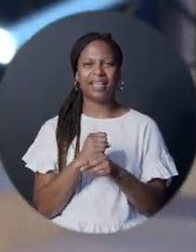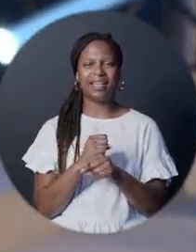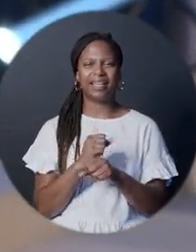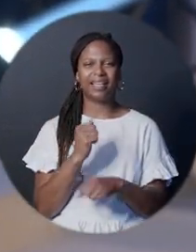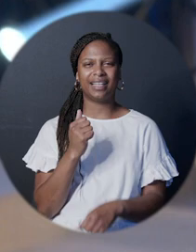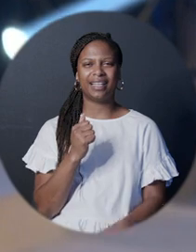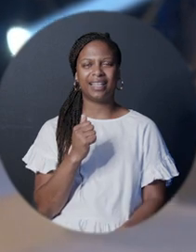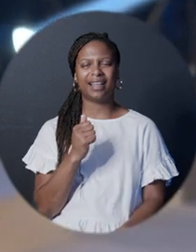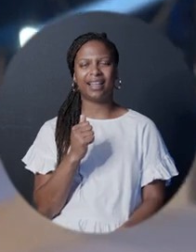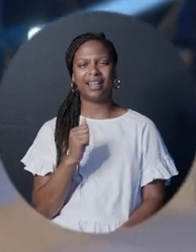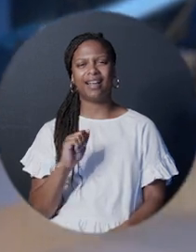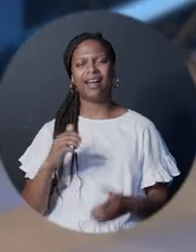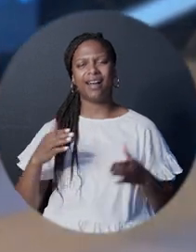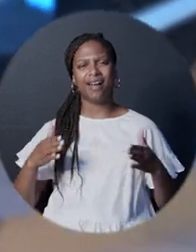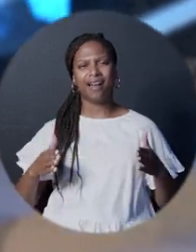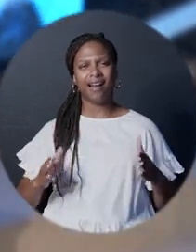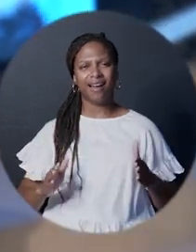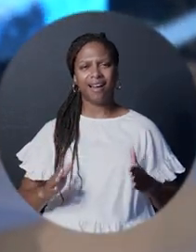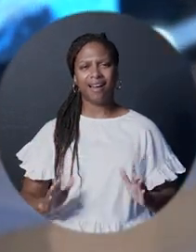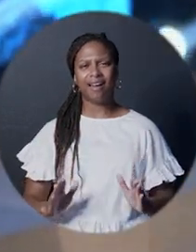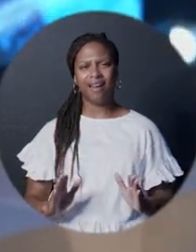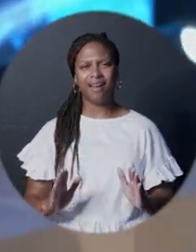Made a way.